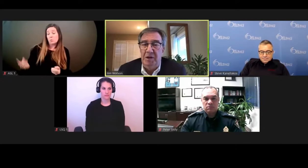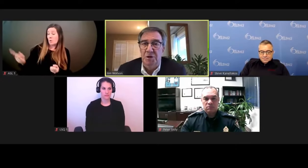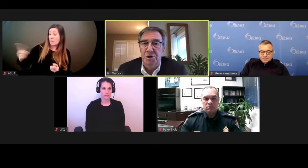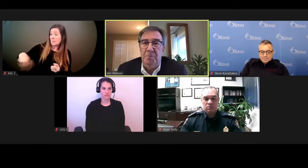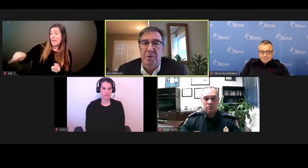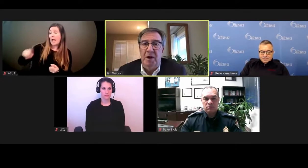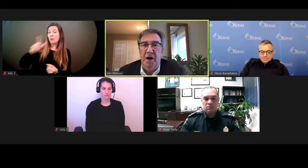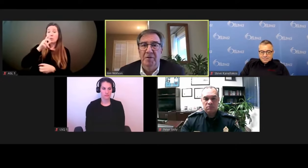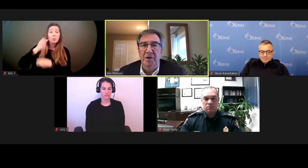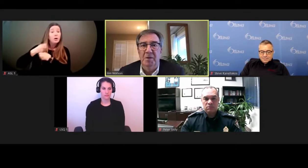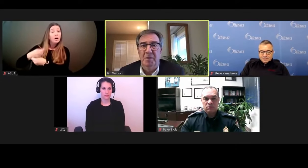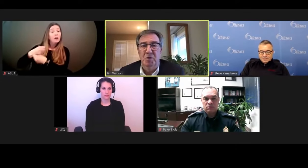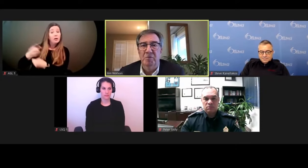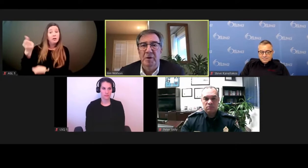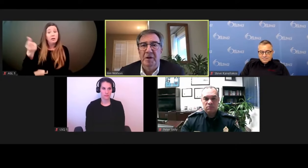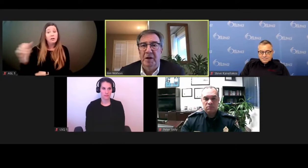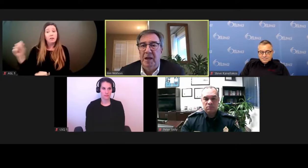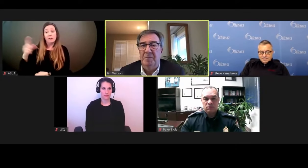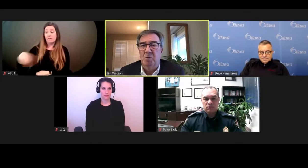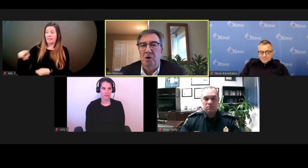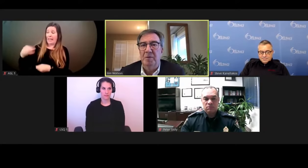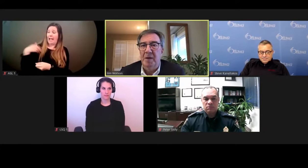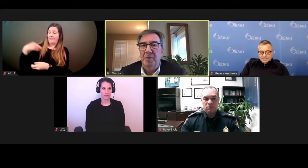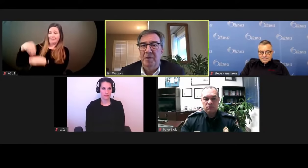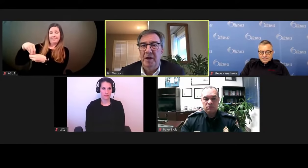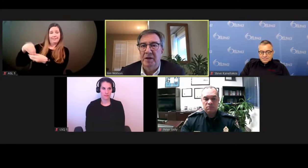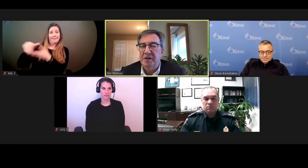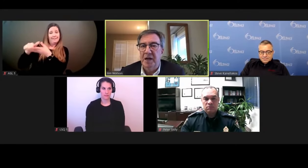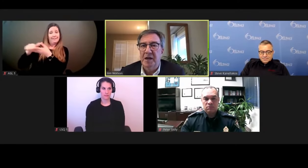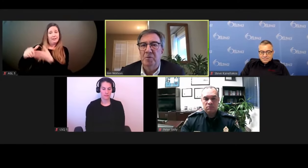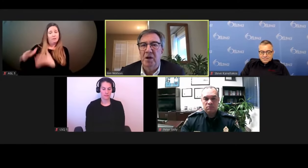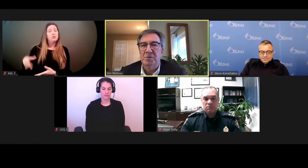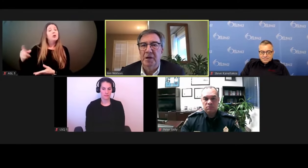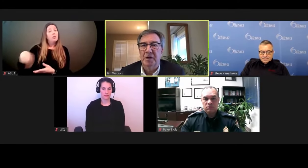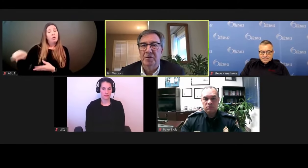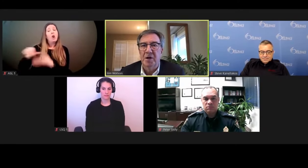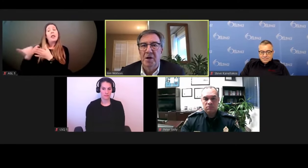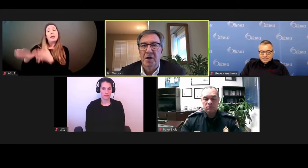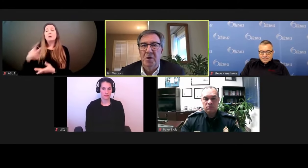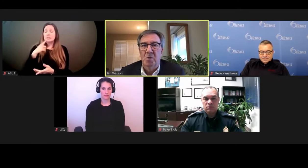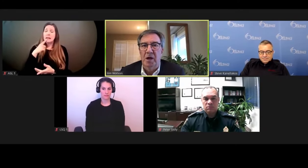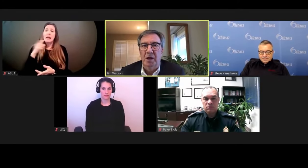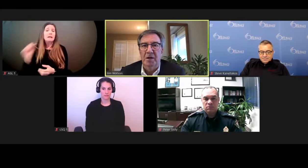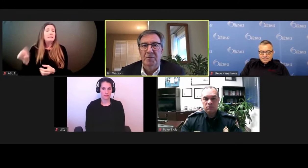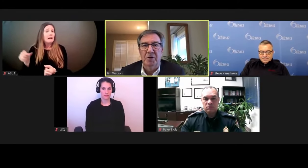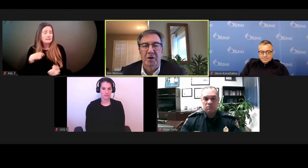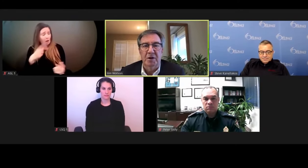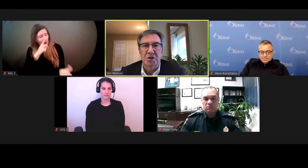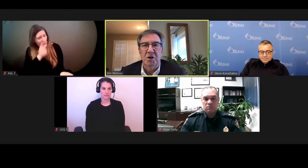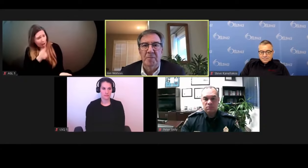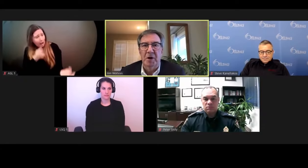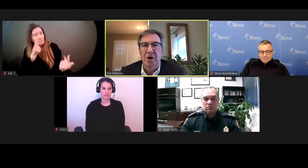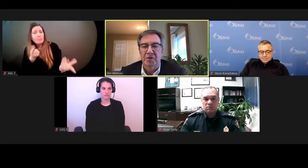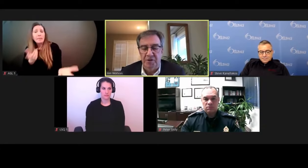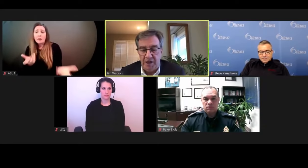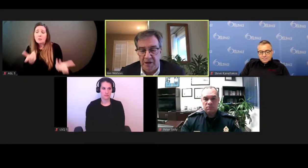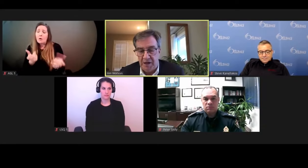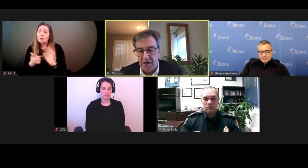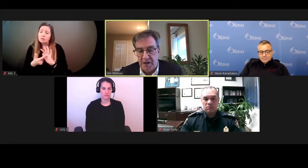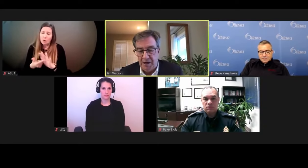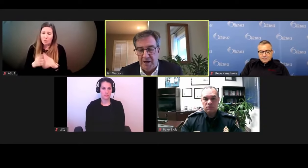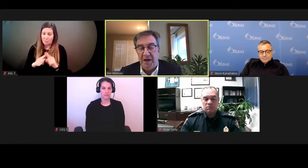the leadership of the movement that claim they want to be empathetic today in a press release. Well, if they're concerned about our